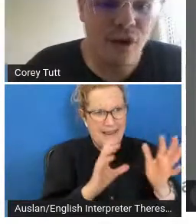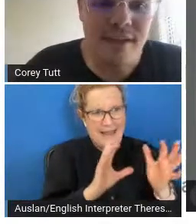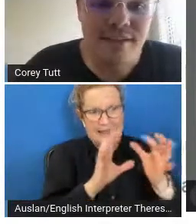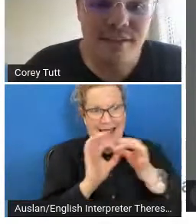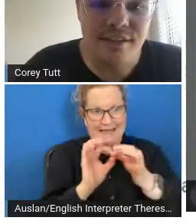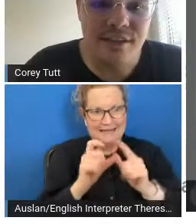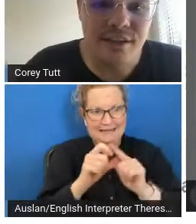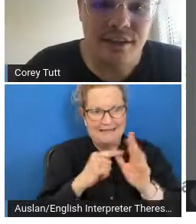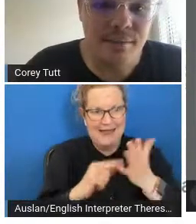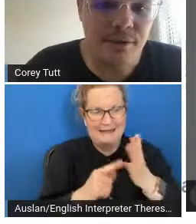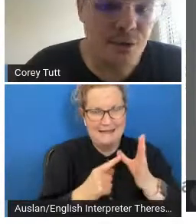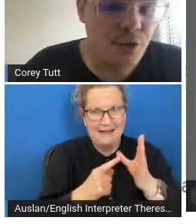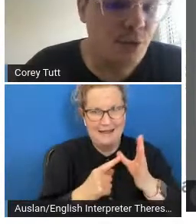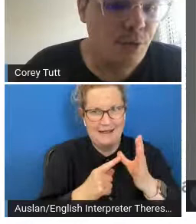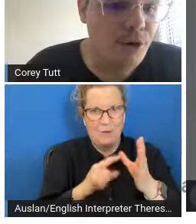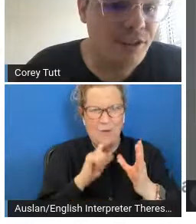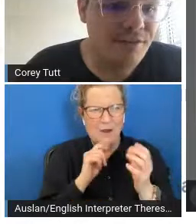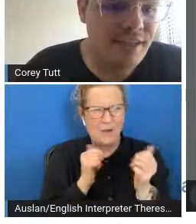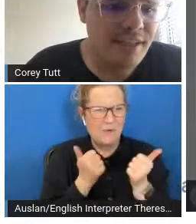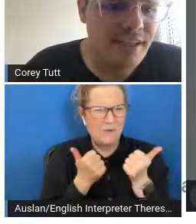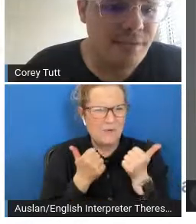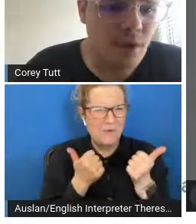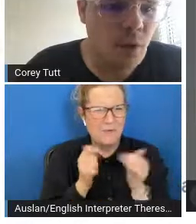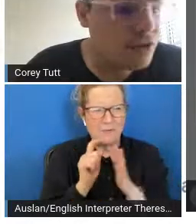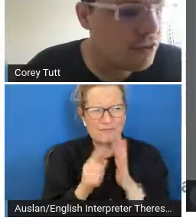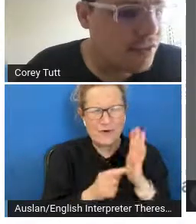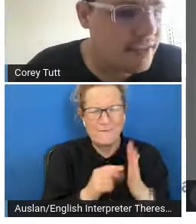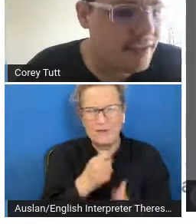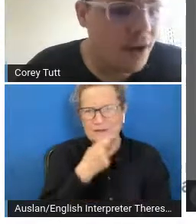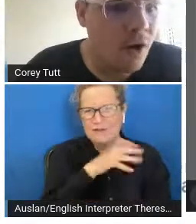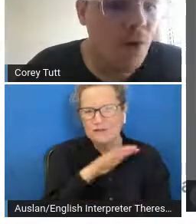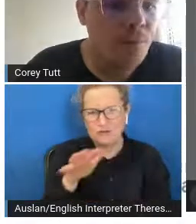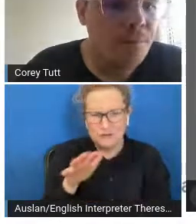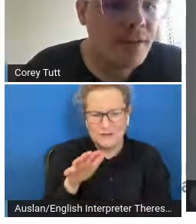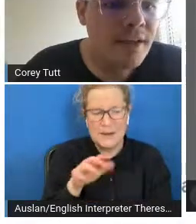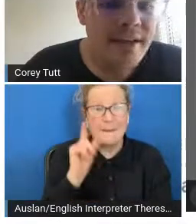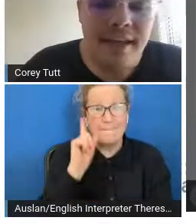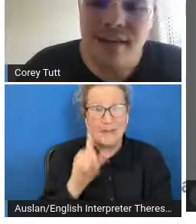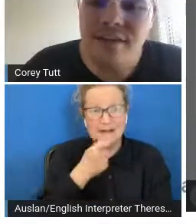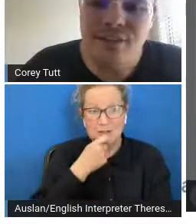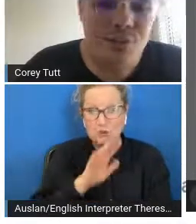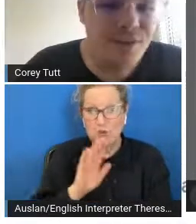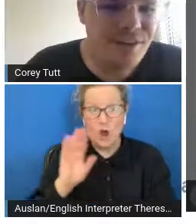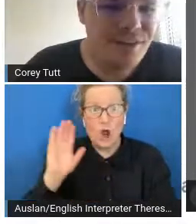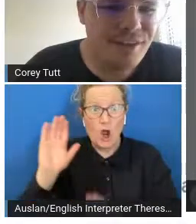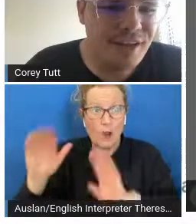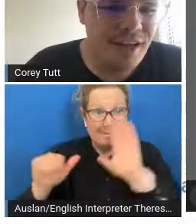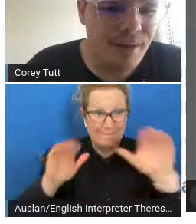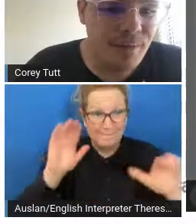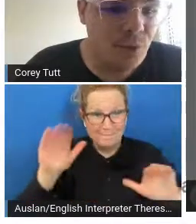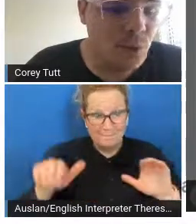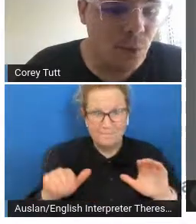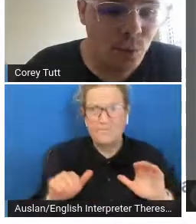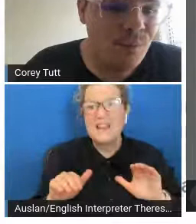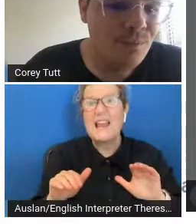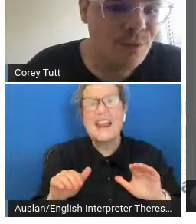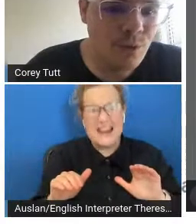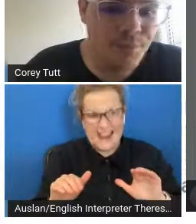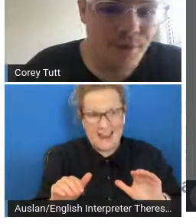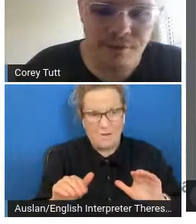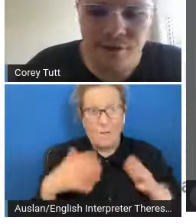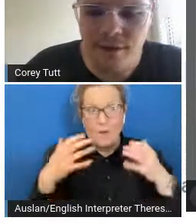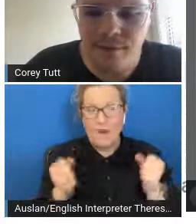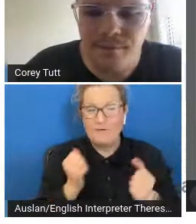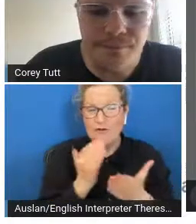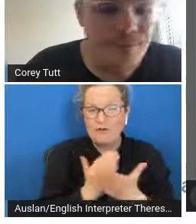cool a really cool project for kids, but also for kids at home. Now, there's a really, really cool sort